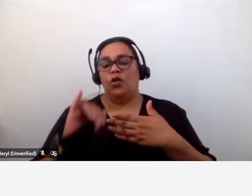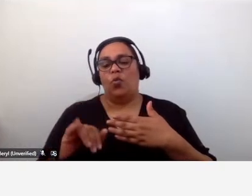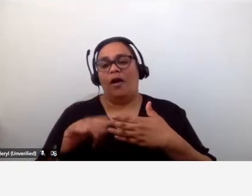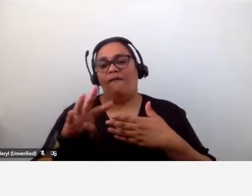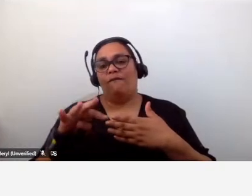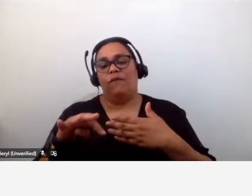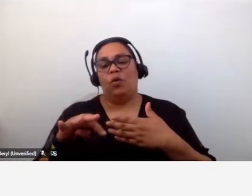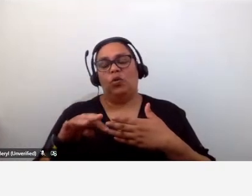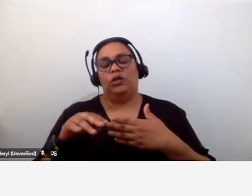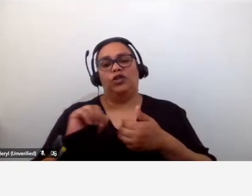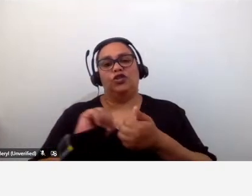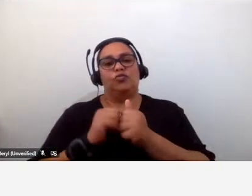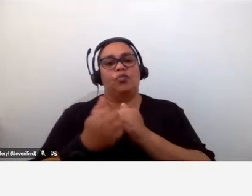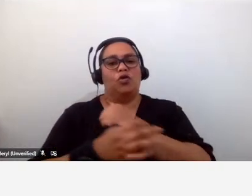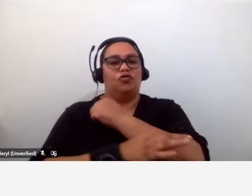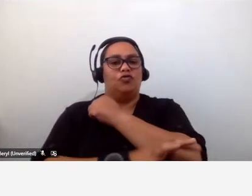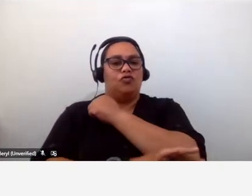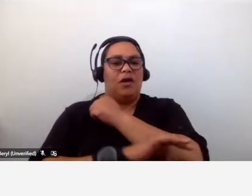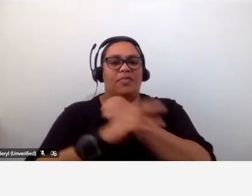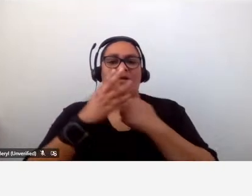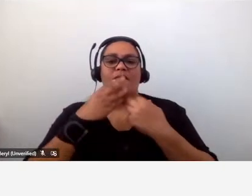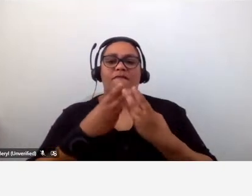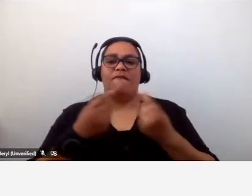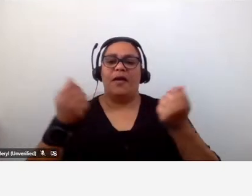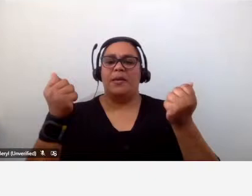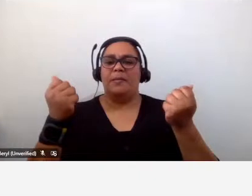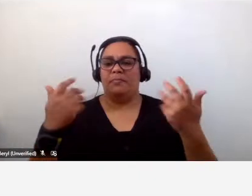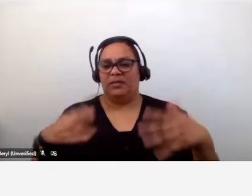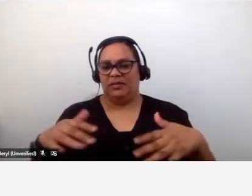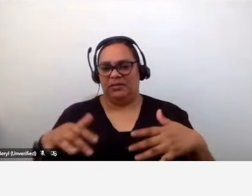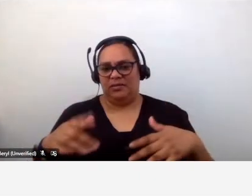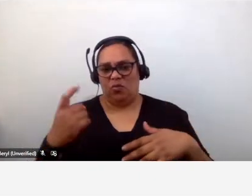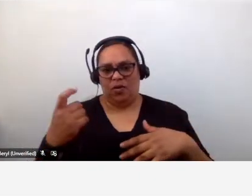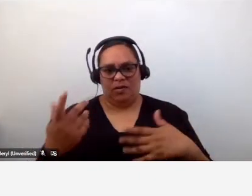sports ground? It's a famous one, Mr. Tutias.